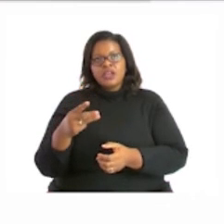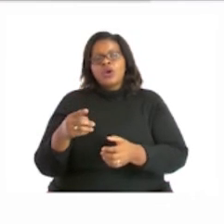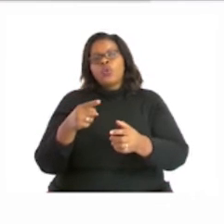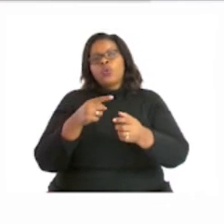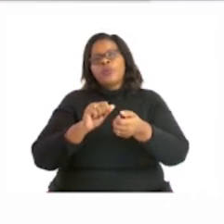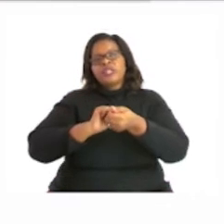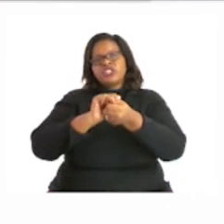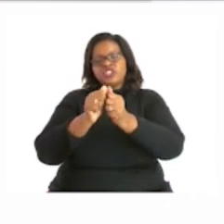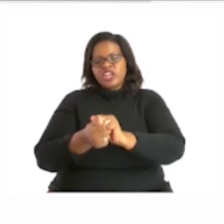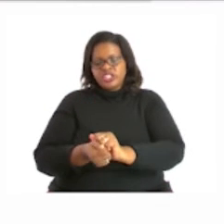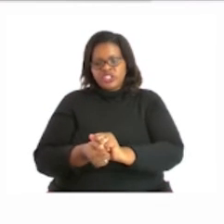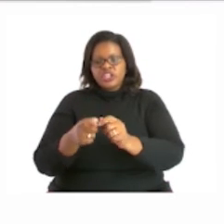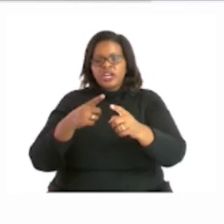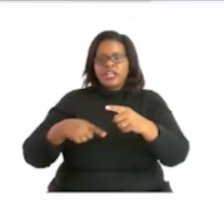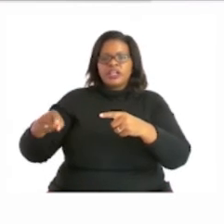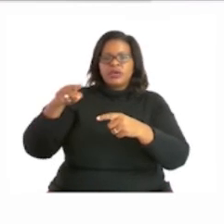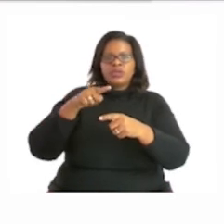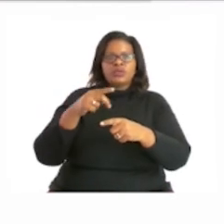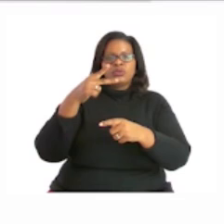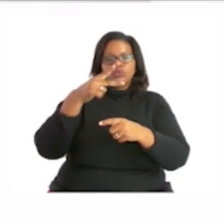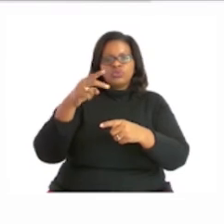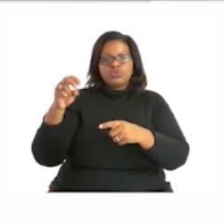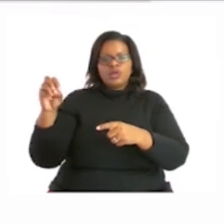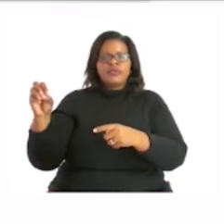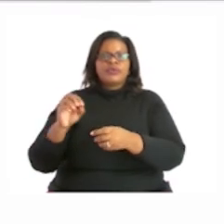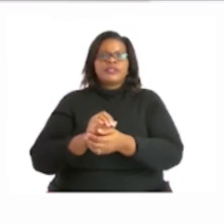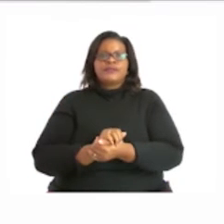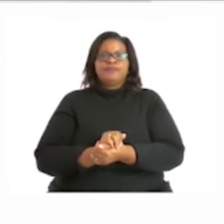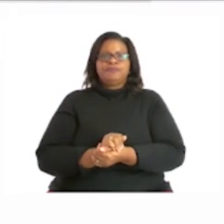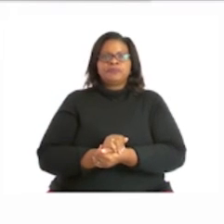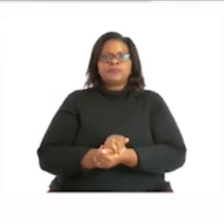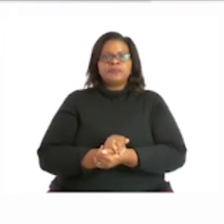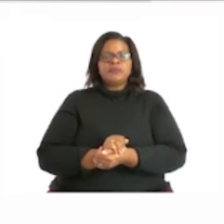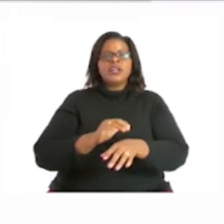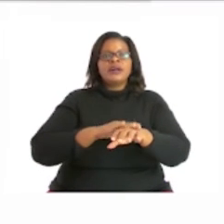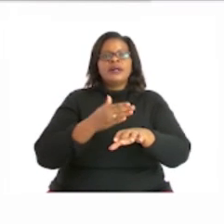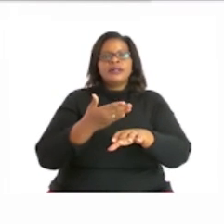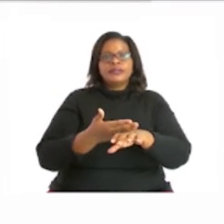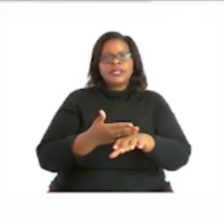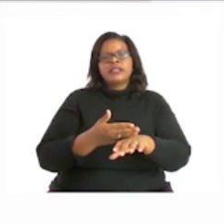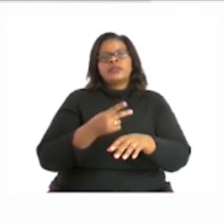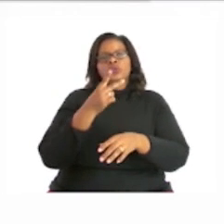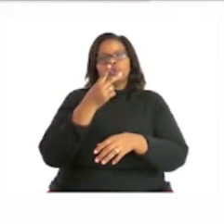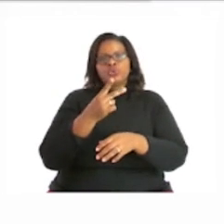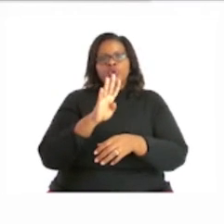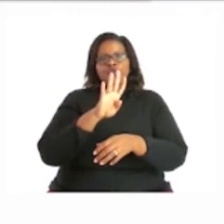183 is rounded off to the nearest 200. The second example,